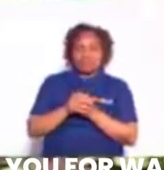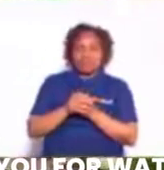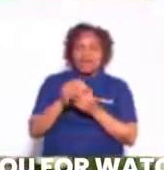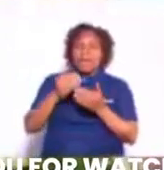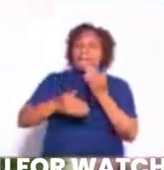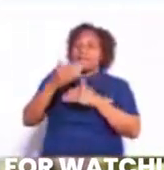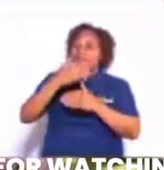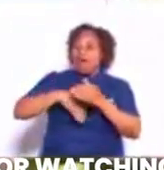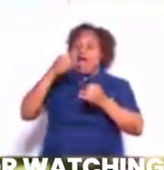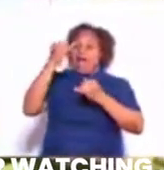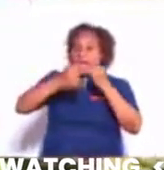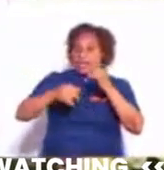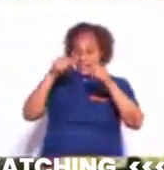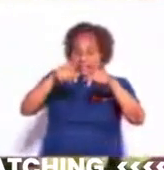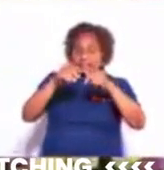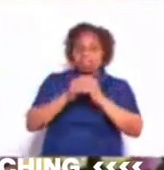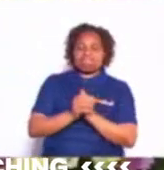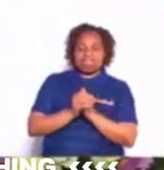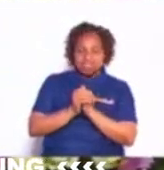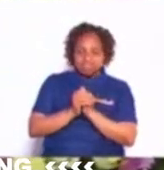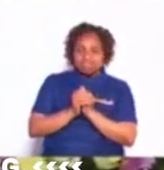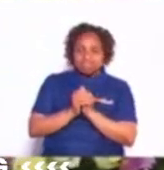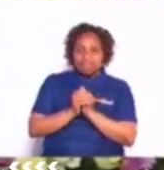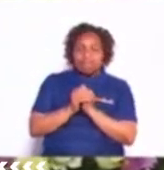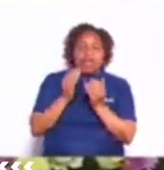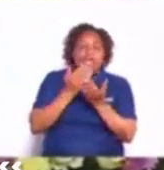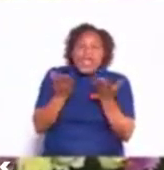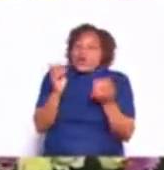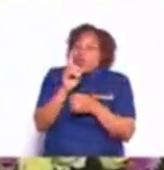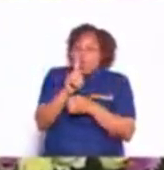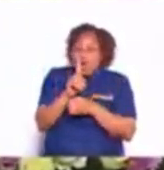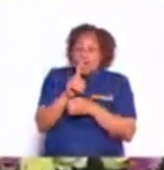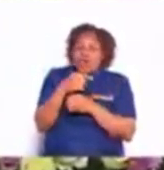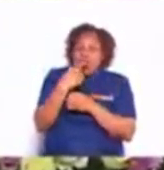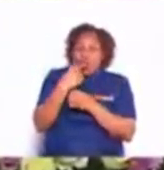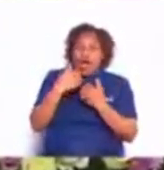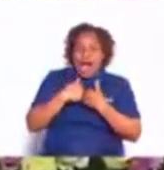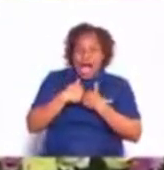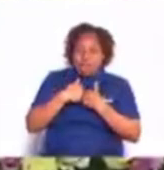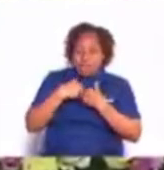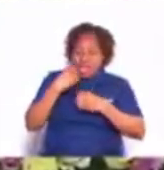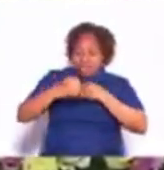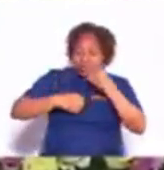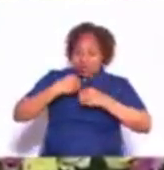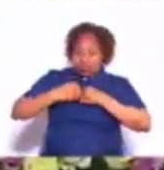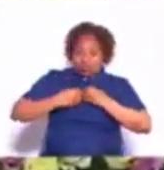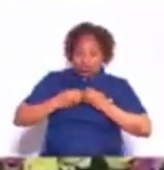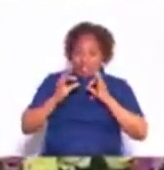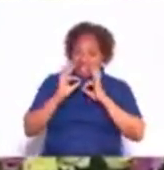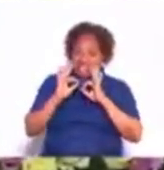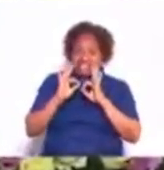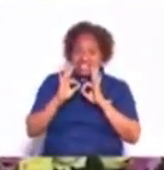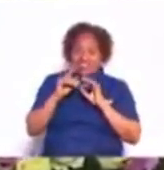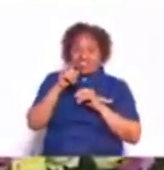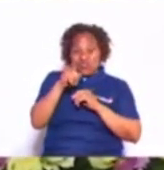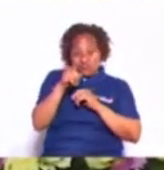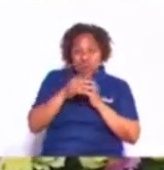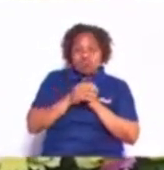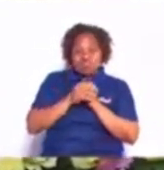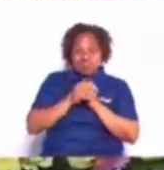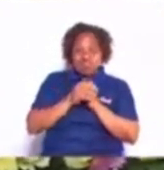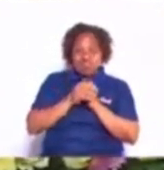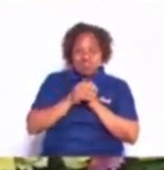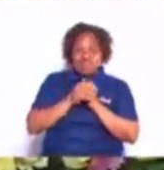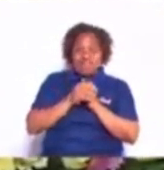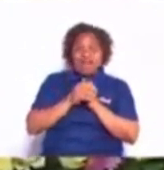Before I'm winding up this one, anyone who has this so-called emotional intelligence, you'll be able